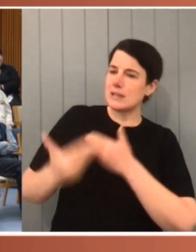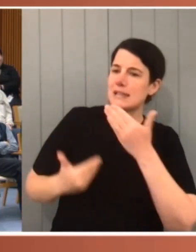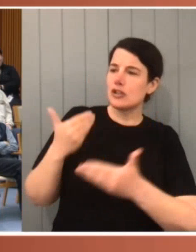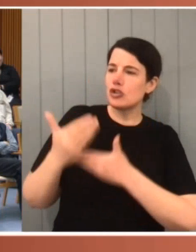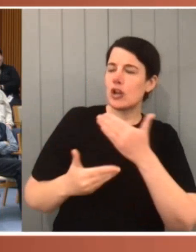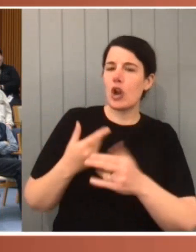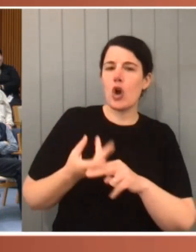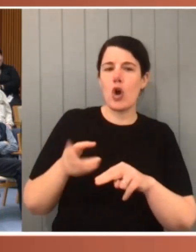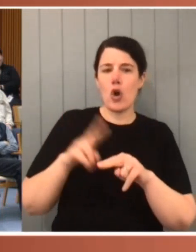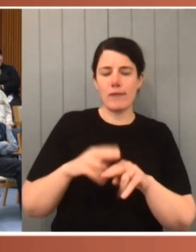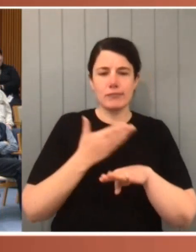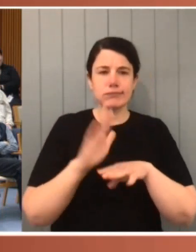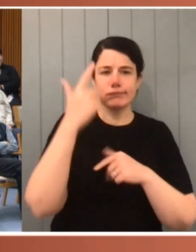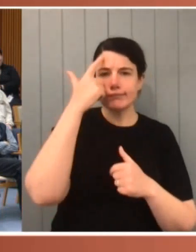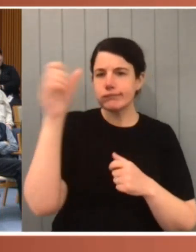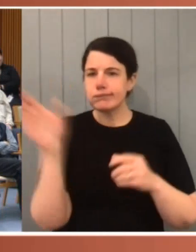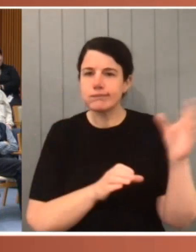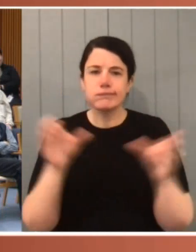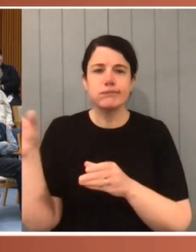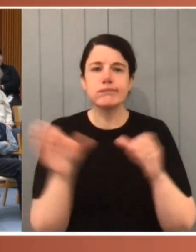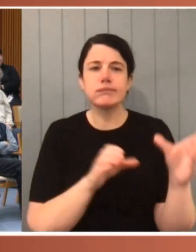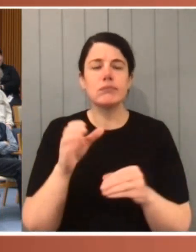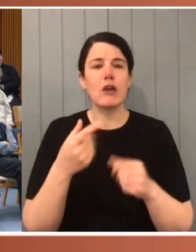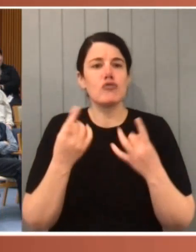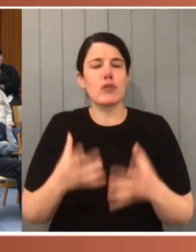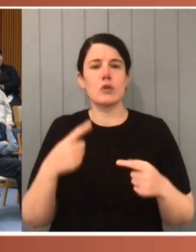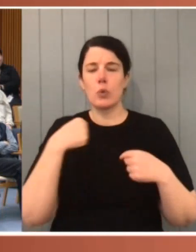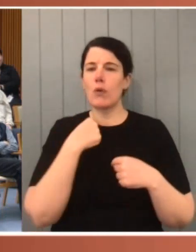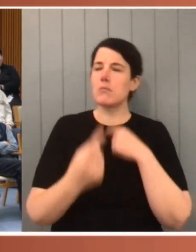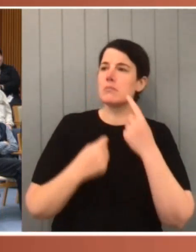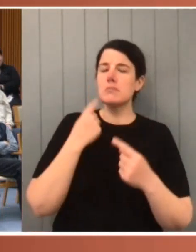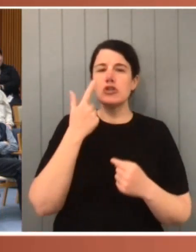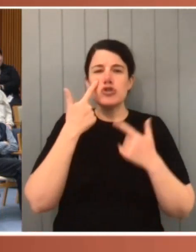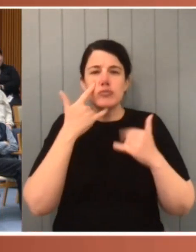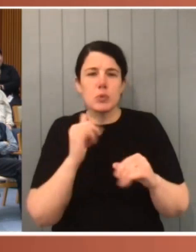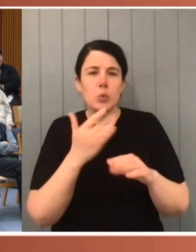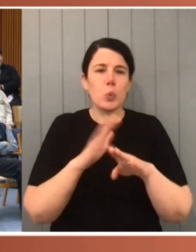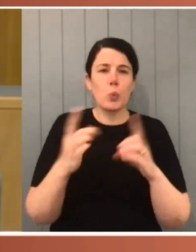precocious innovation and ready experimentation when it came to electoral